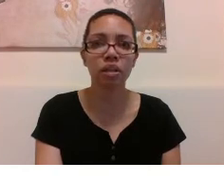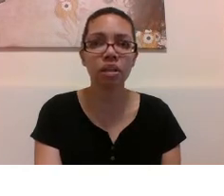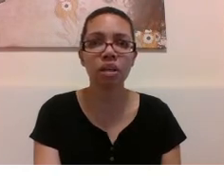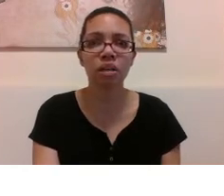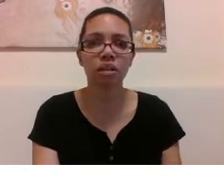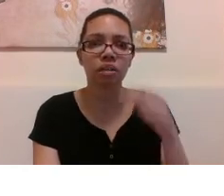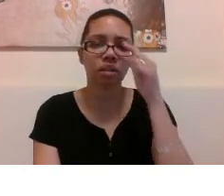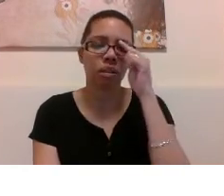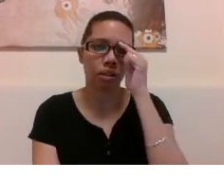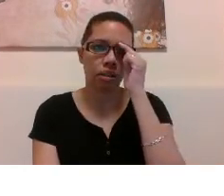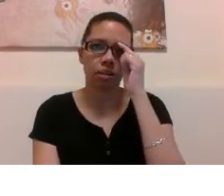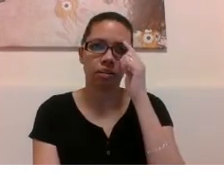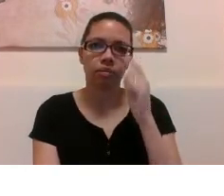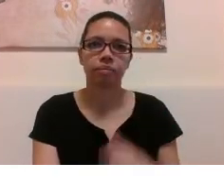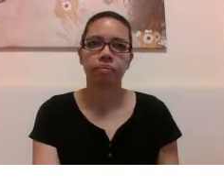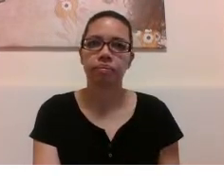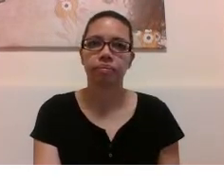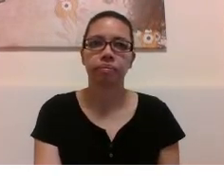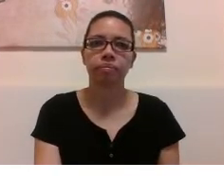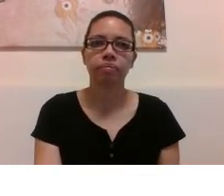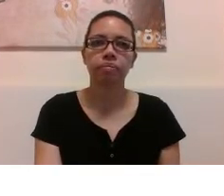A donut!